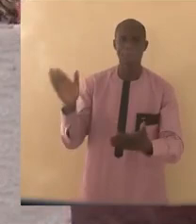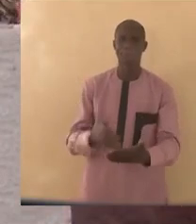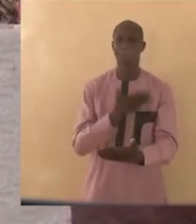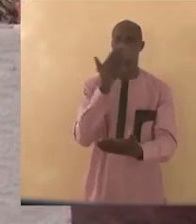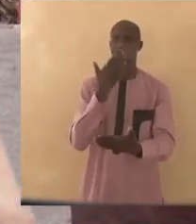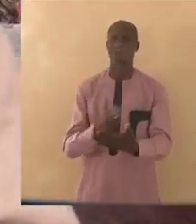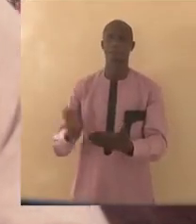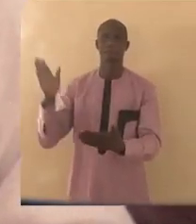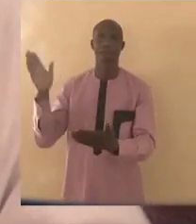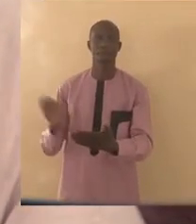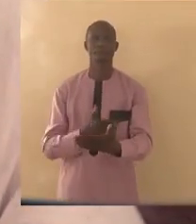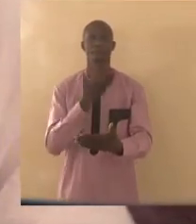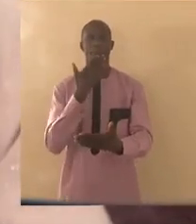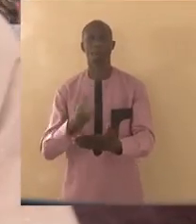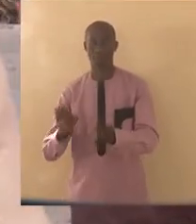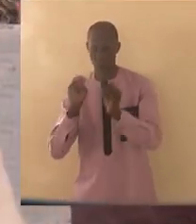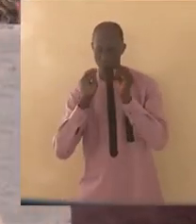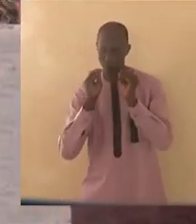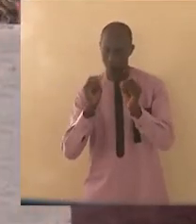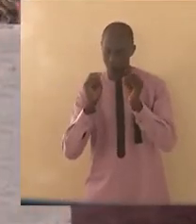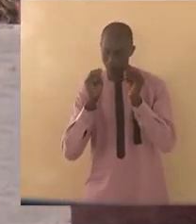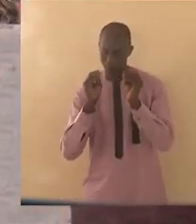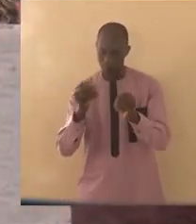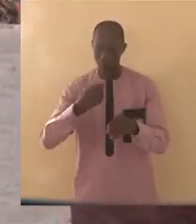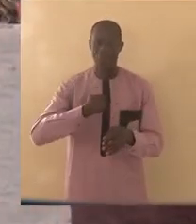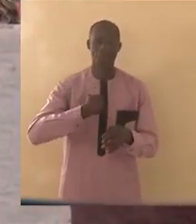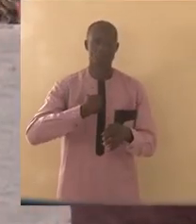Teach me to pray. Now,